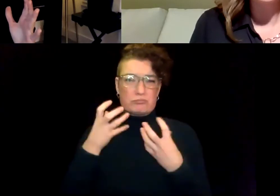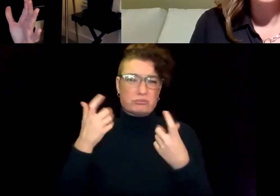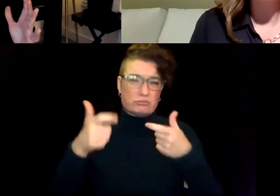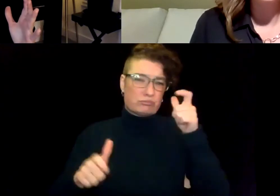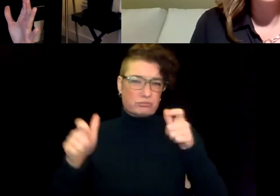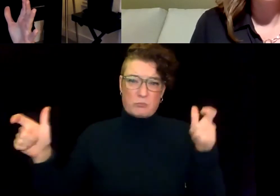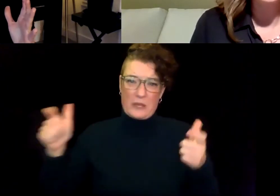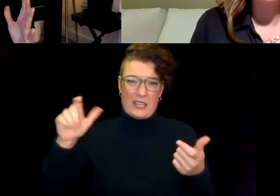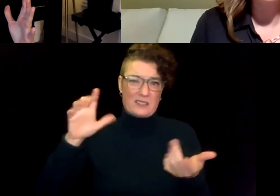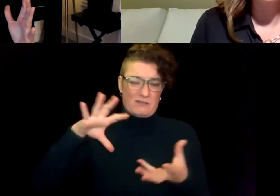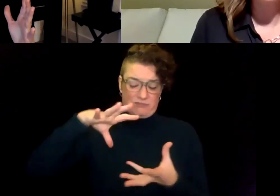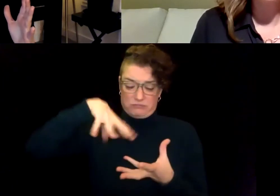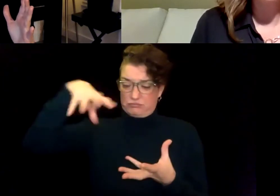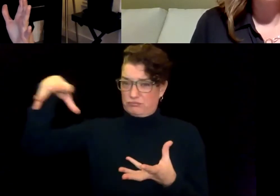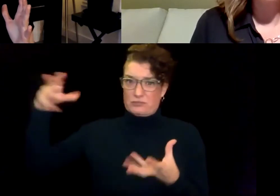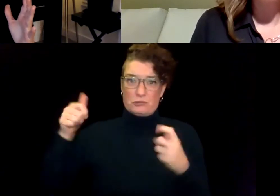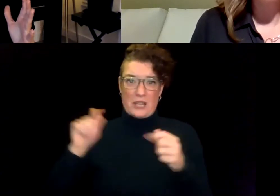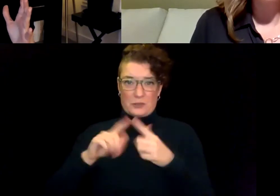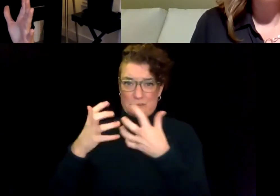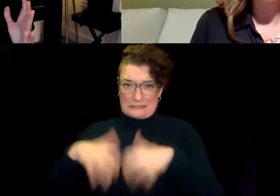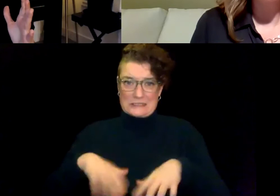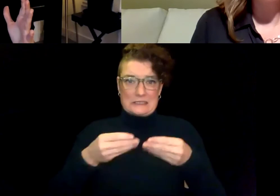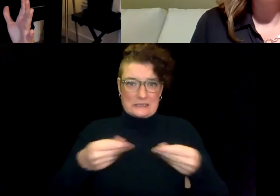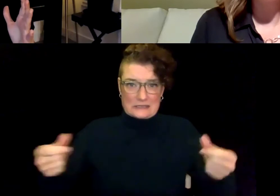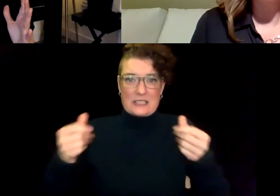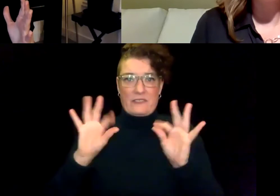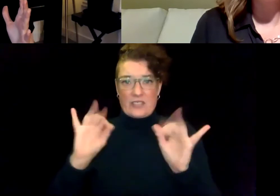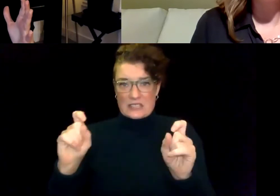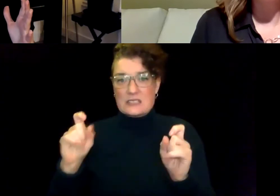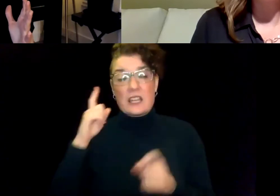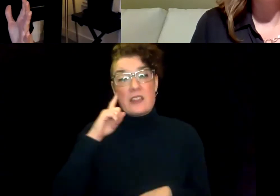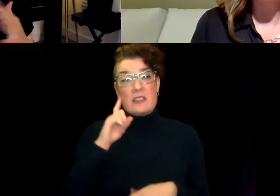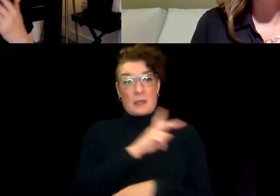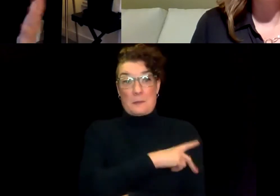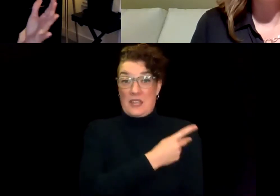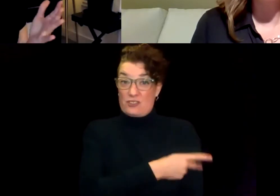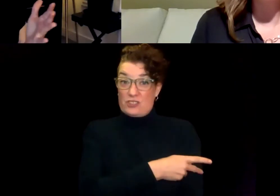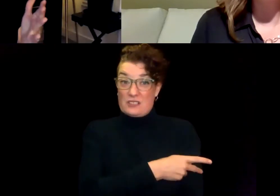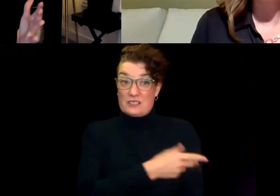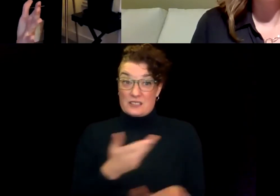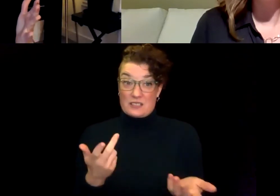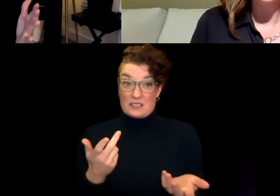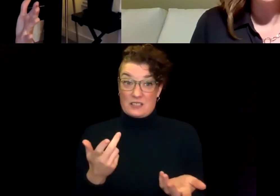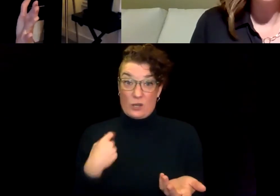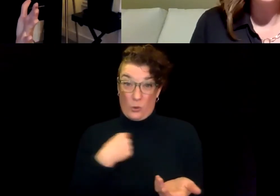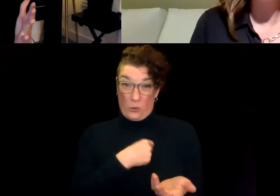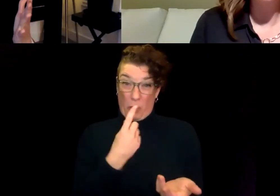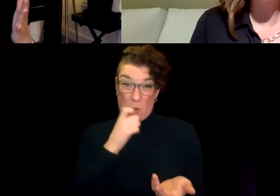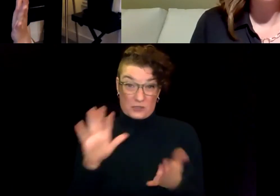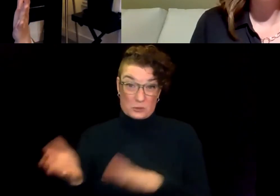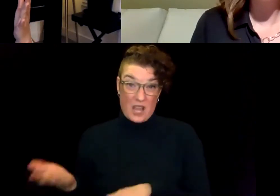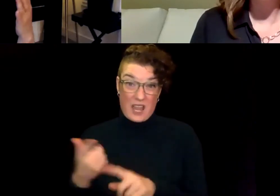then I think patients just experience like, I mean, we're the carnage of the problem,